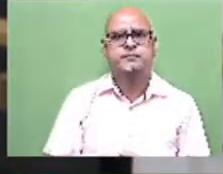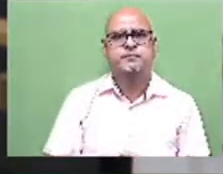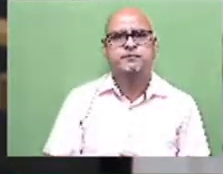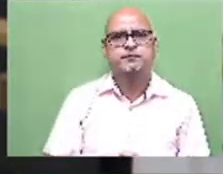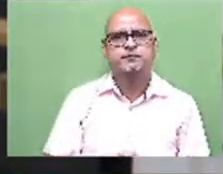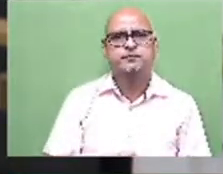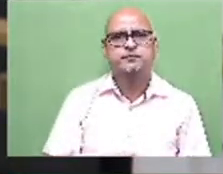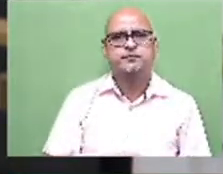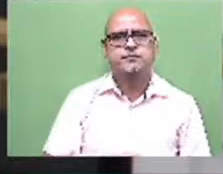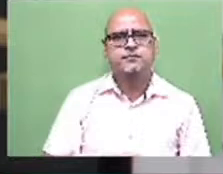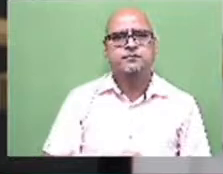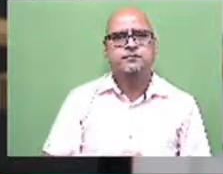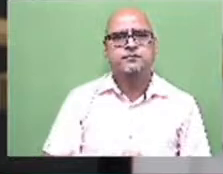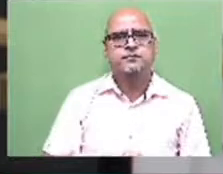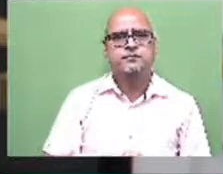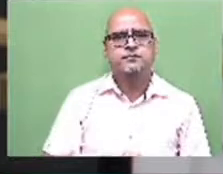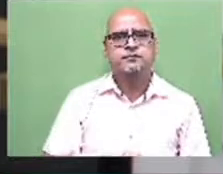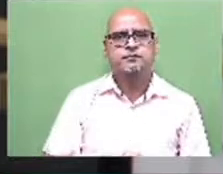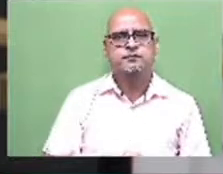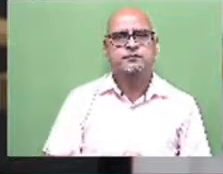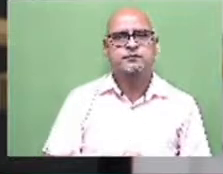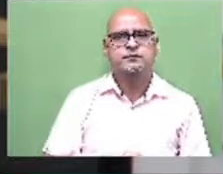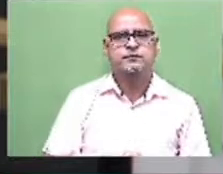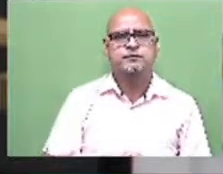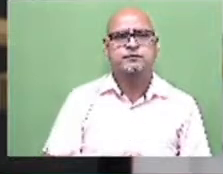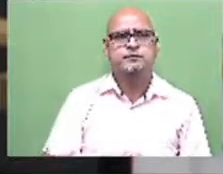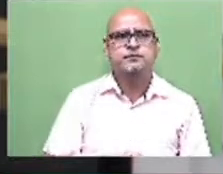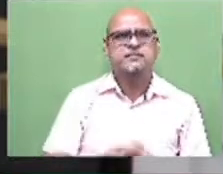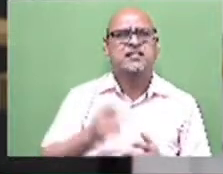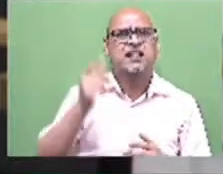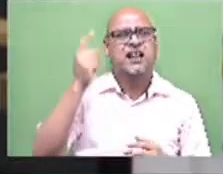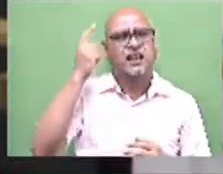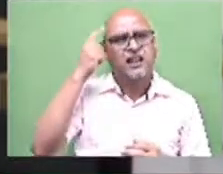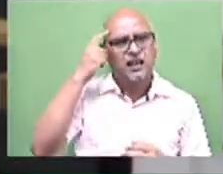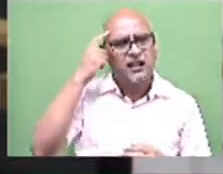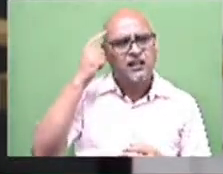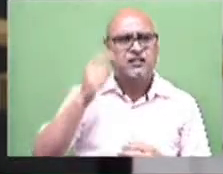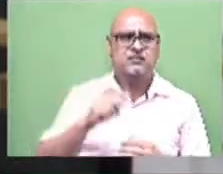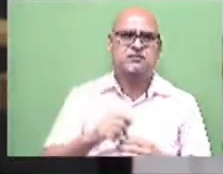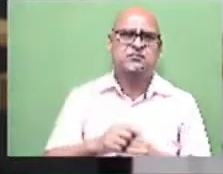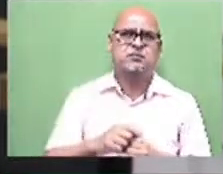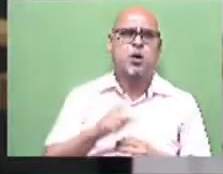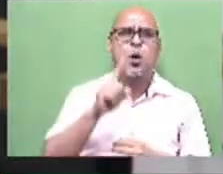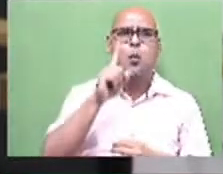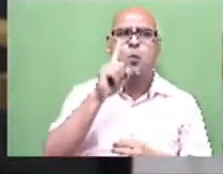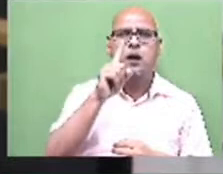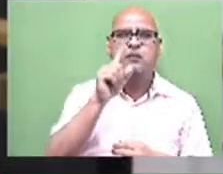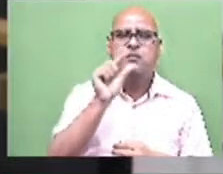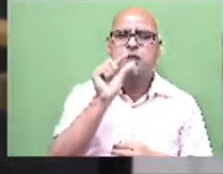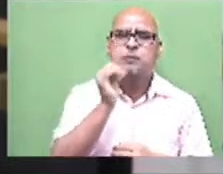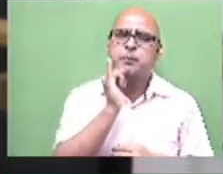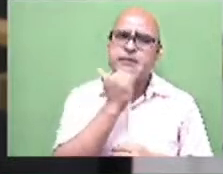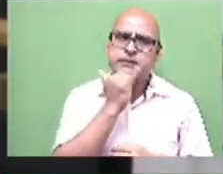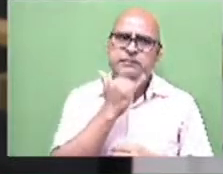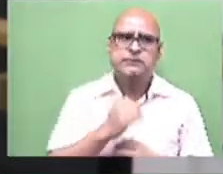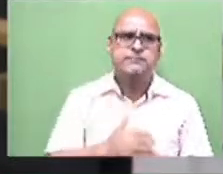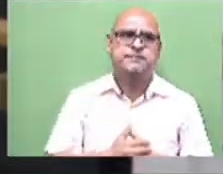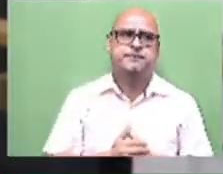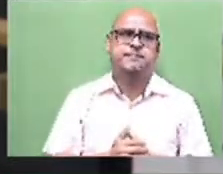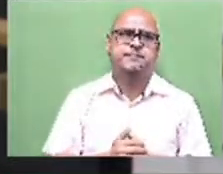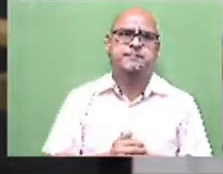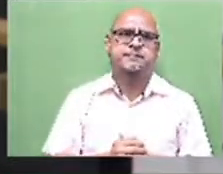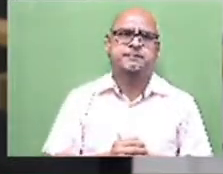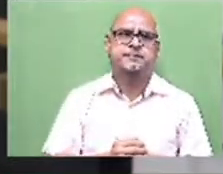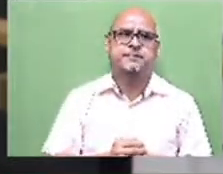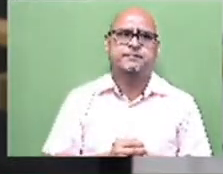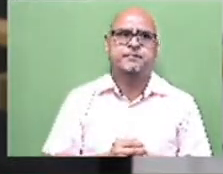to believe or whether or not the police reasonably believed. Because I don't want it to be interpreted as there's an inconsistent standard in